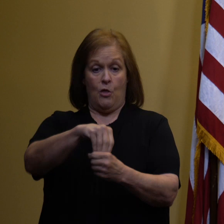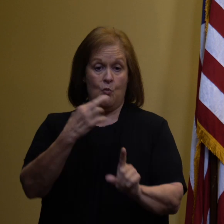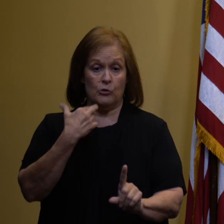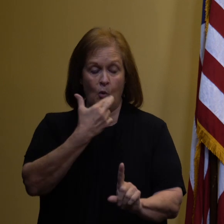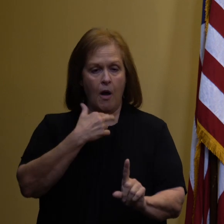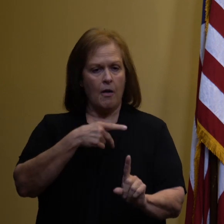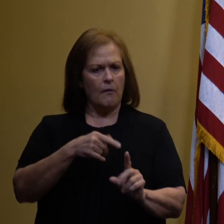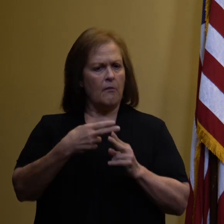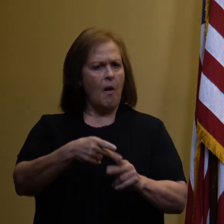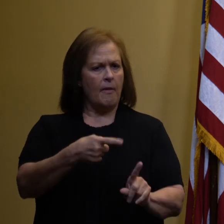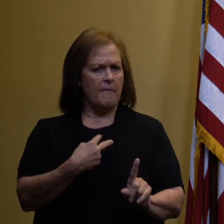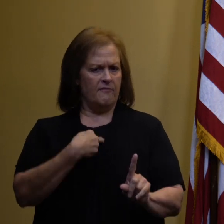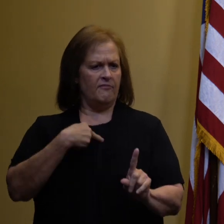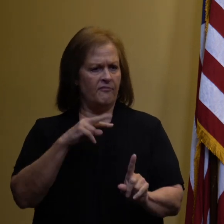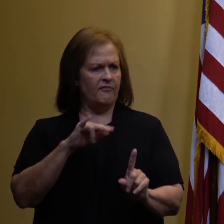also a victim.